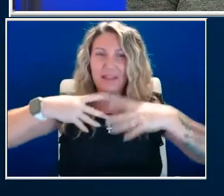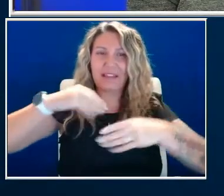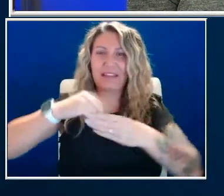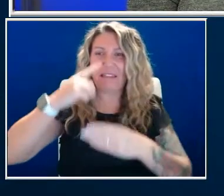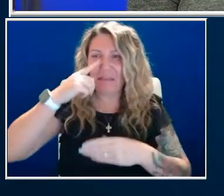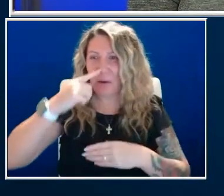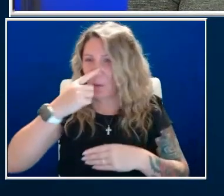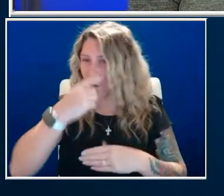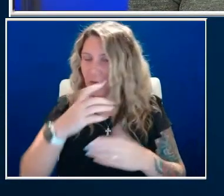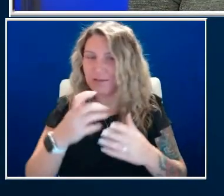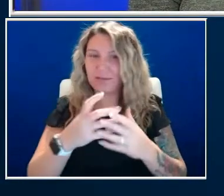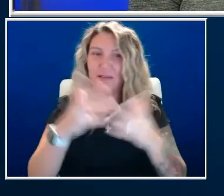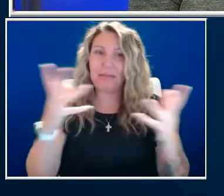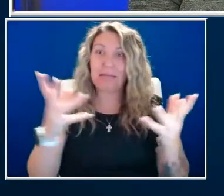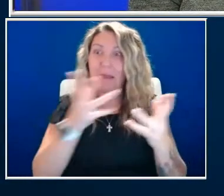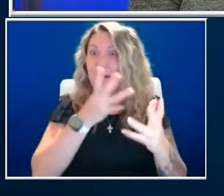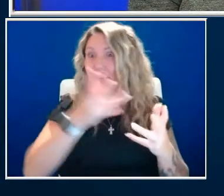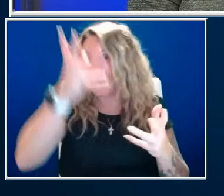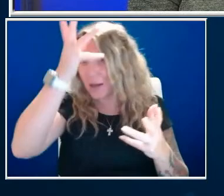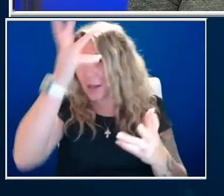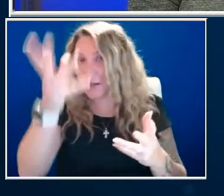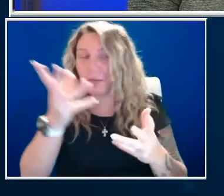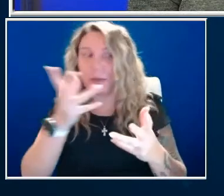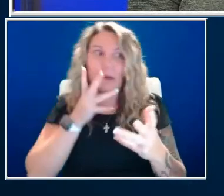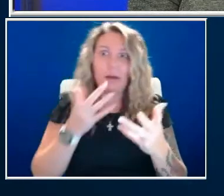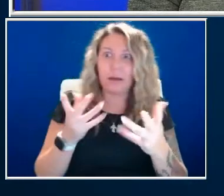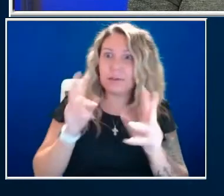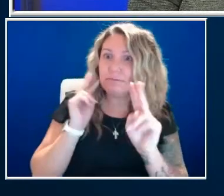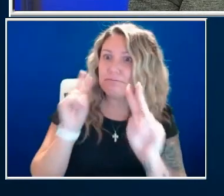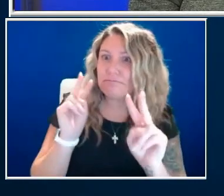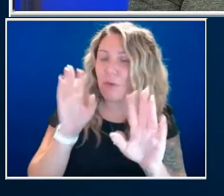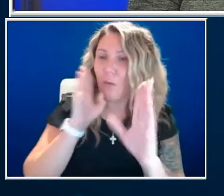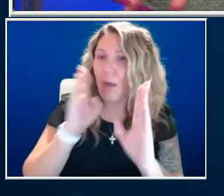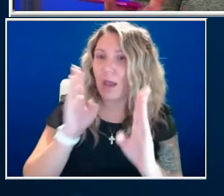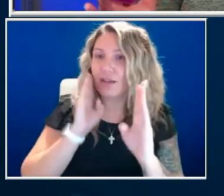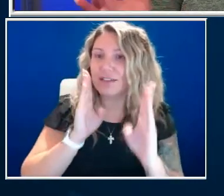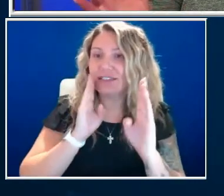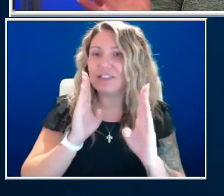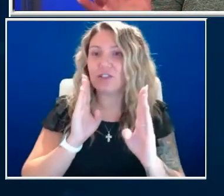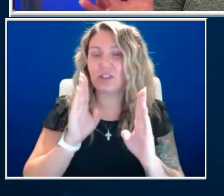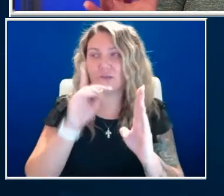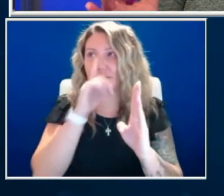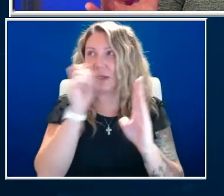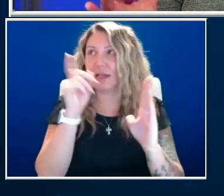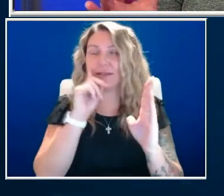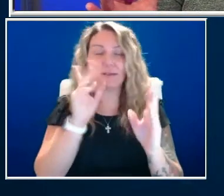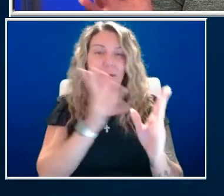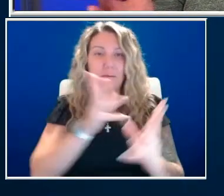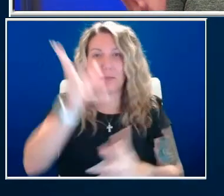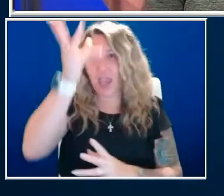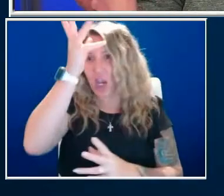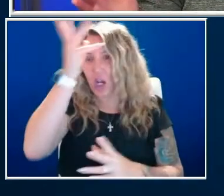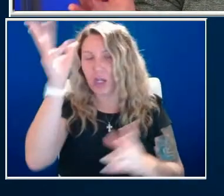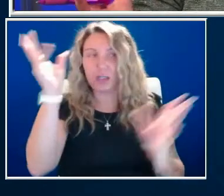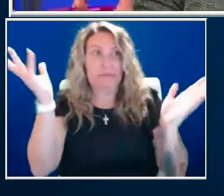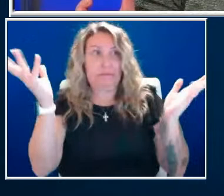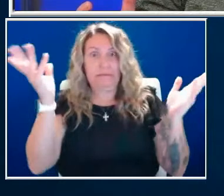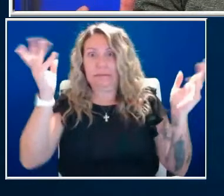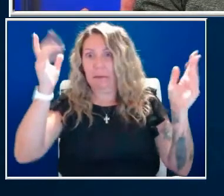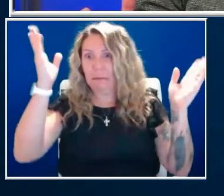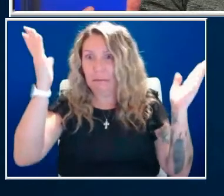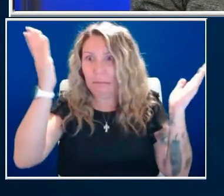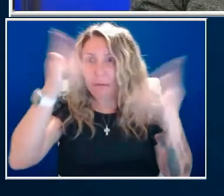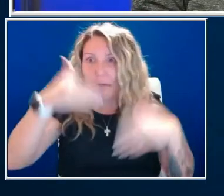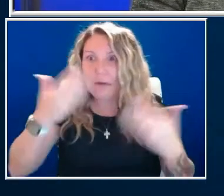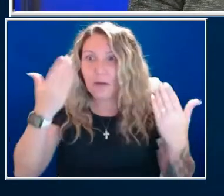out there hanging on your every word, really trying to pay attention, because this is a kind of a mystery for some, and I'd never heard of RSV just until this last couple